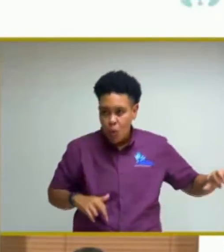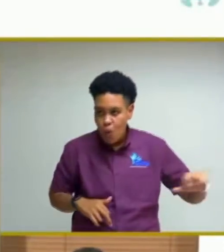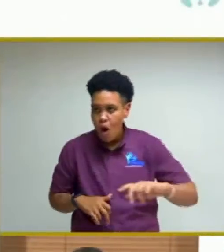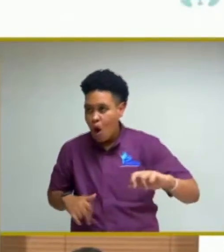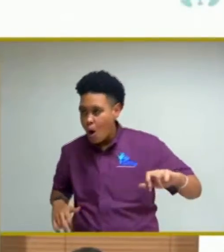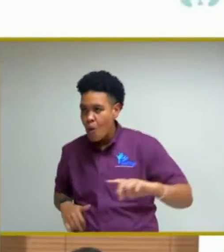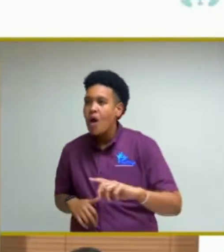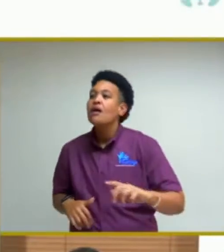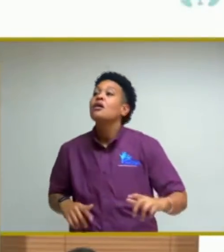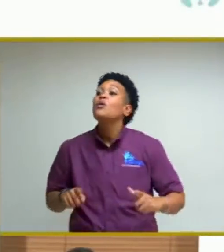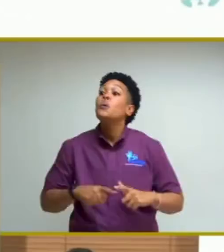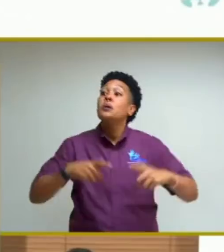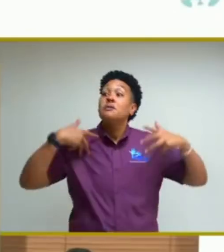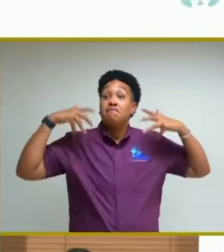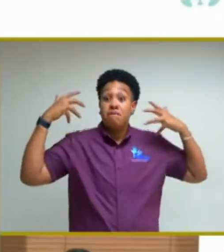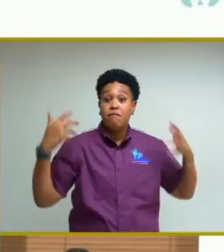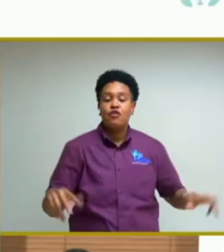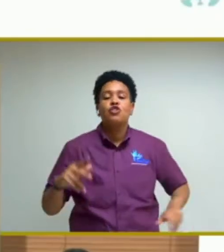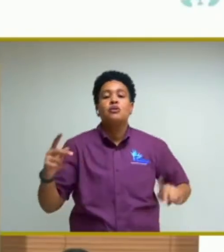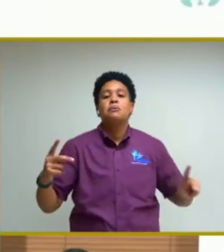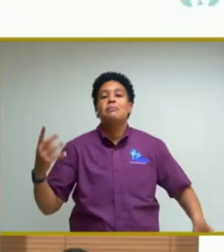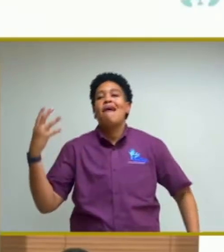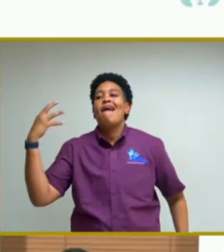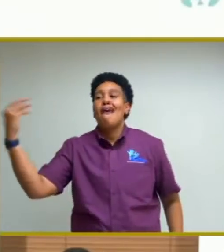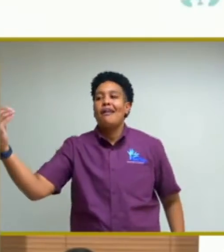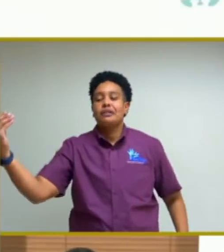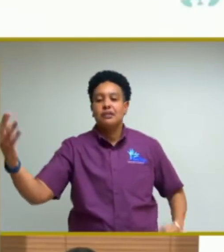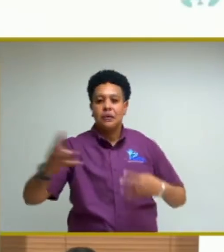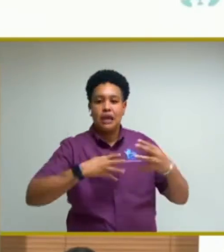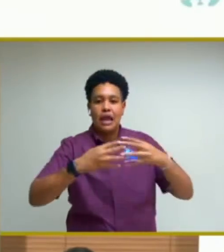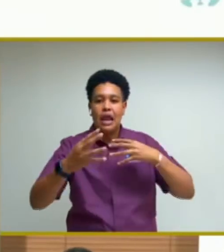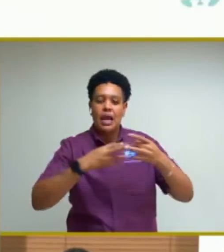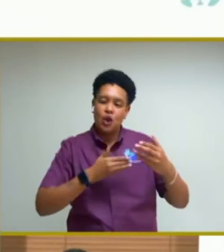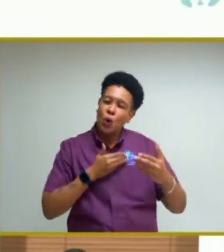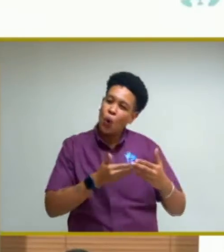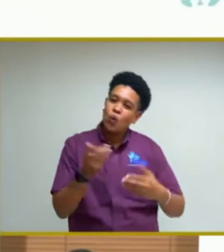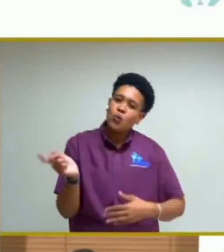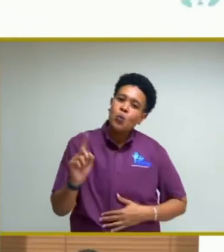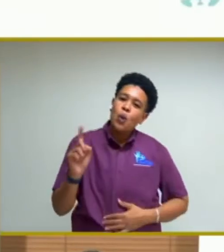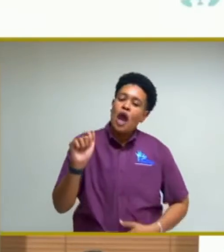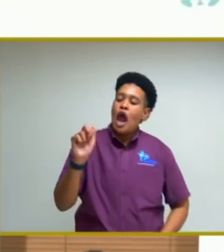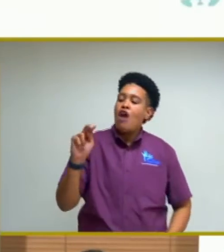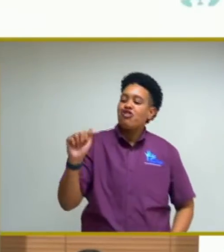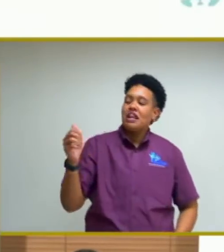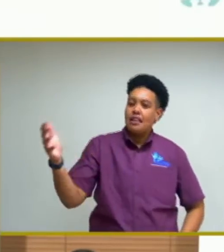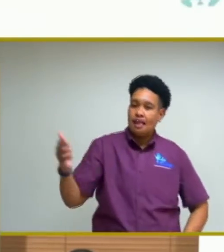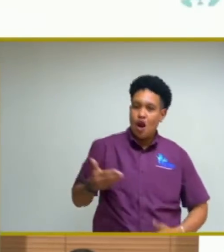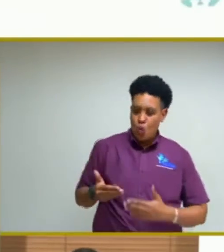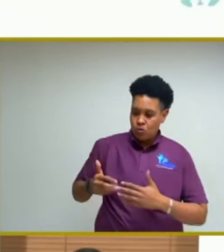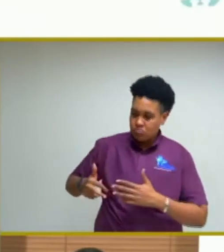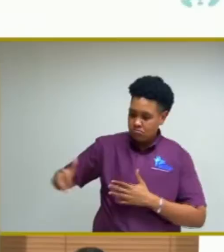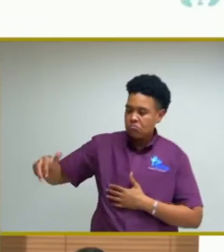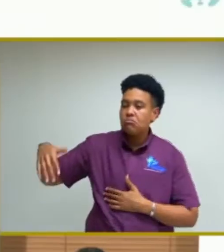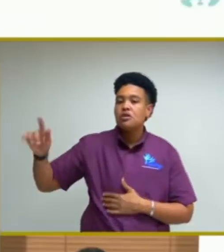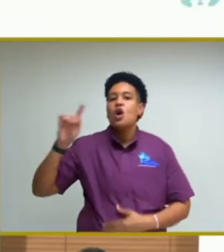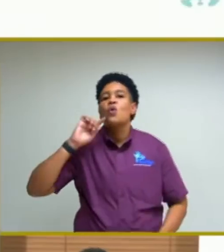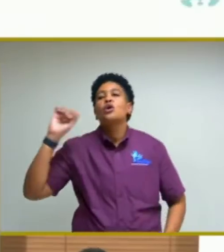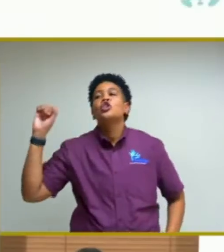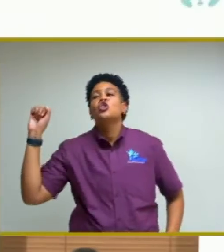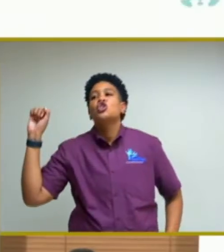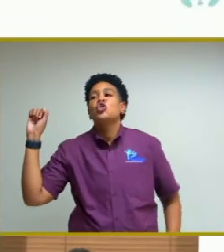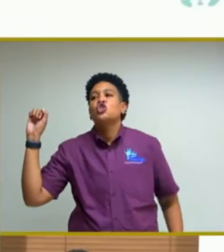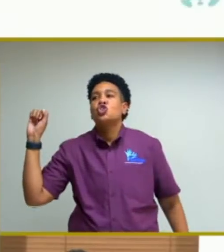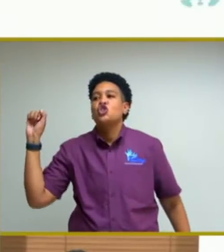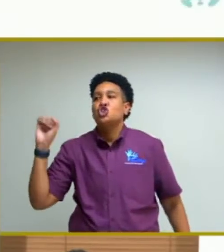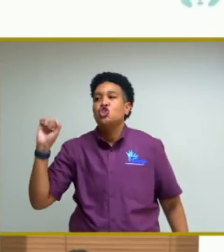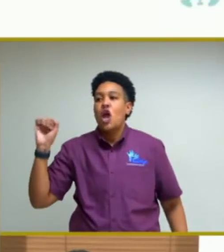Persons will then exit the gate closest to the arena, and they will drive around